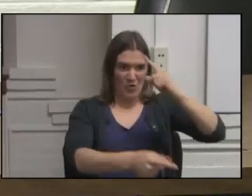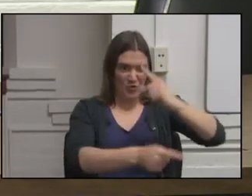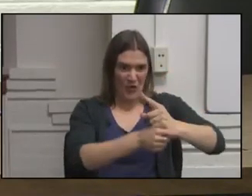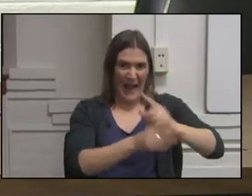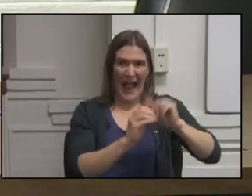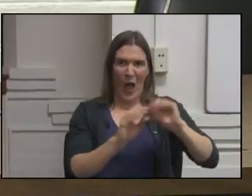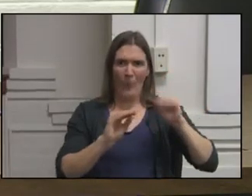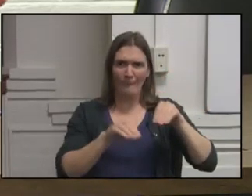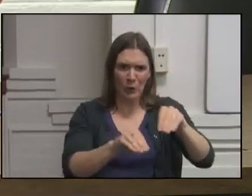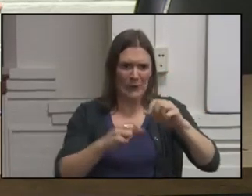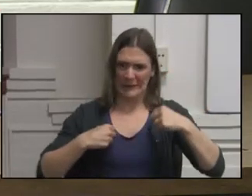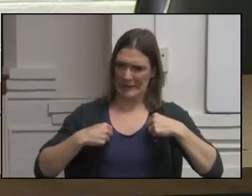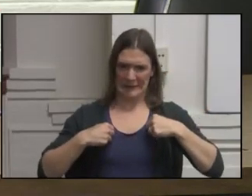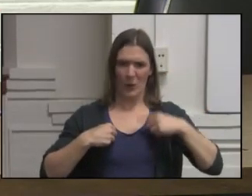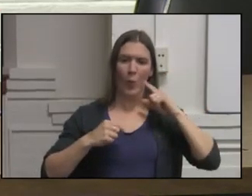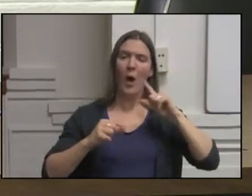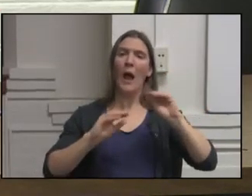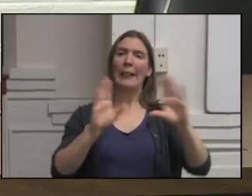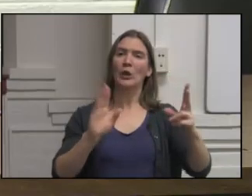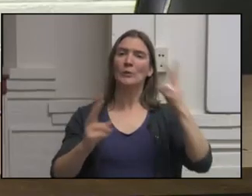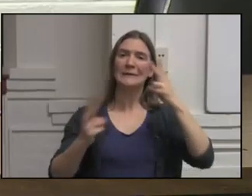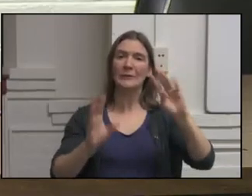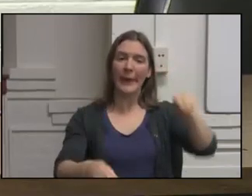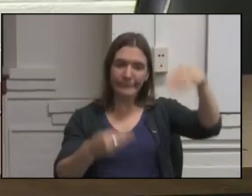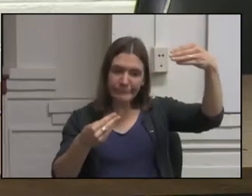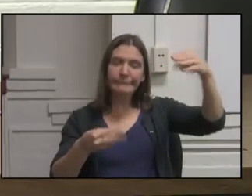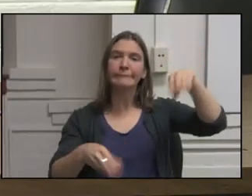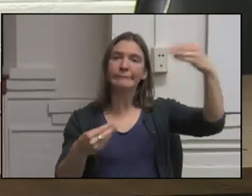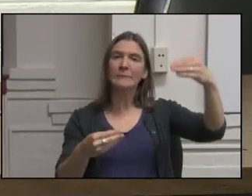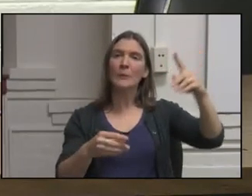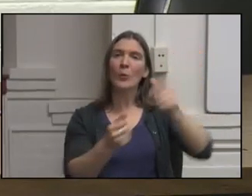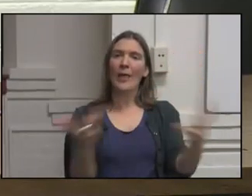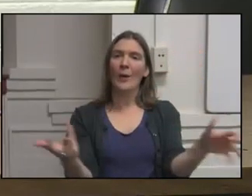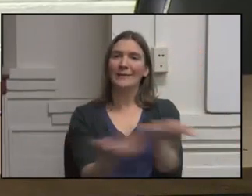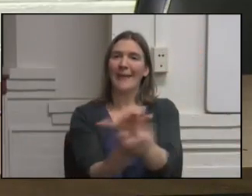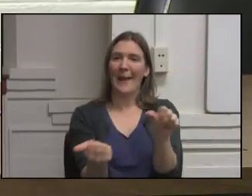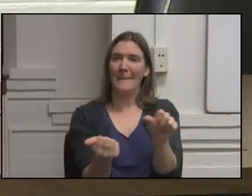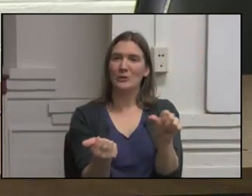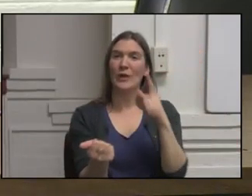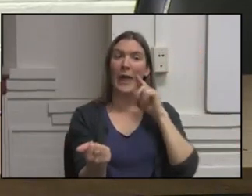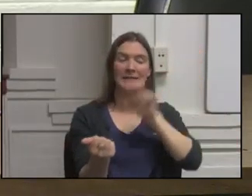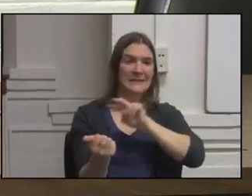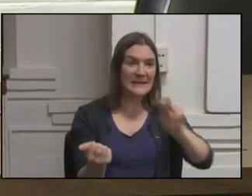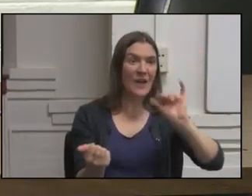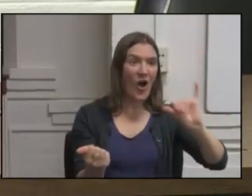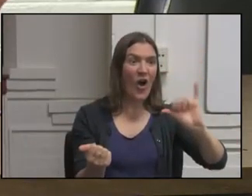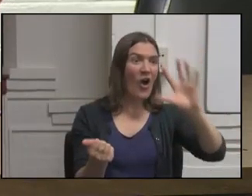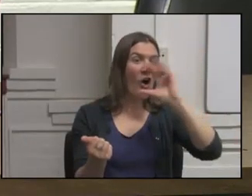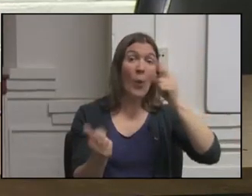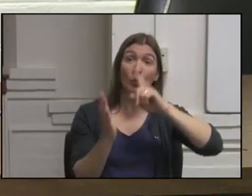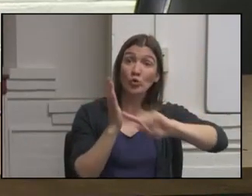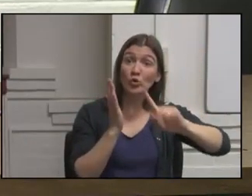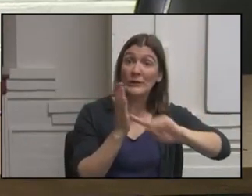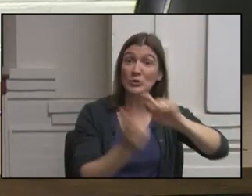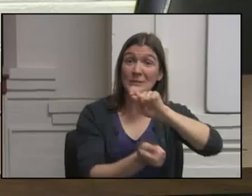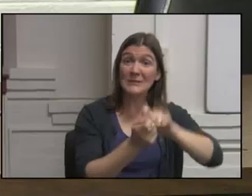those documents that will make them accessible to people so that someone can see that they're interested in